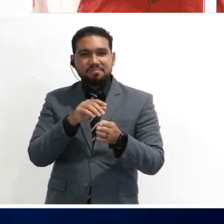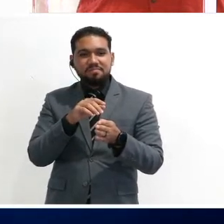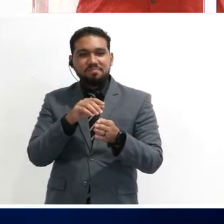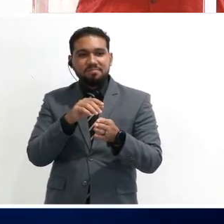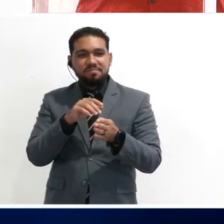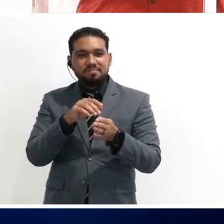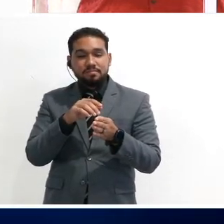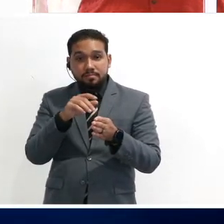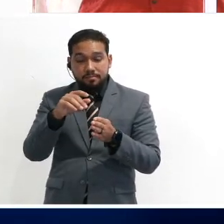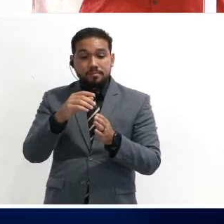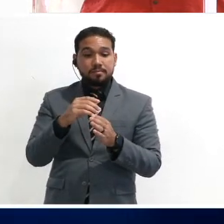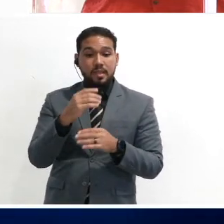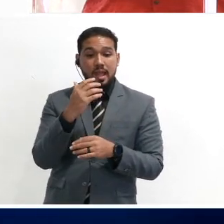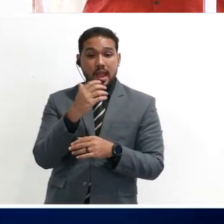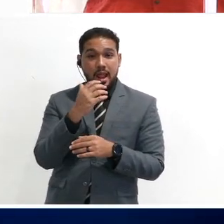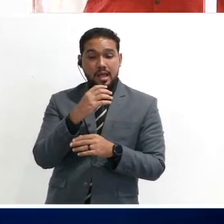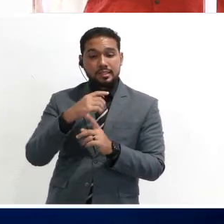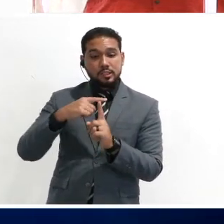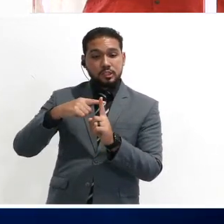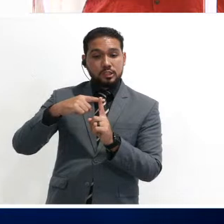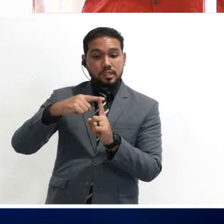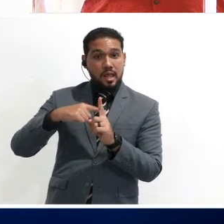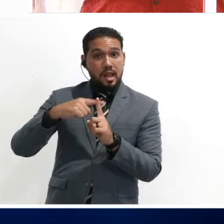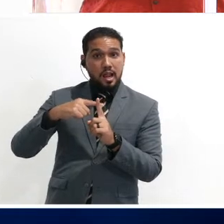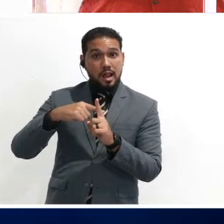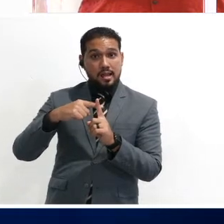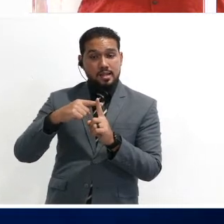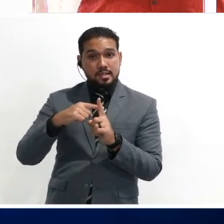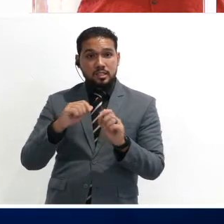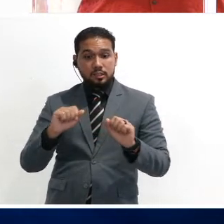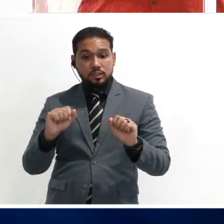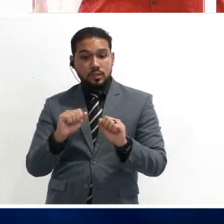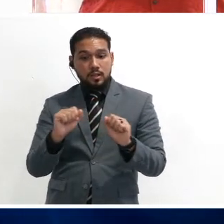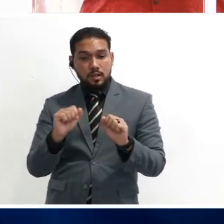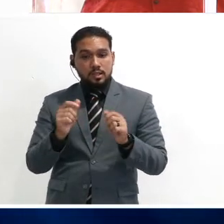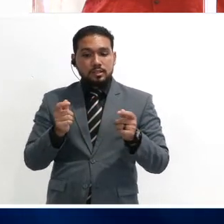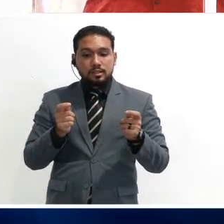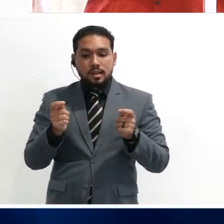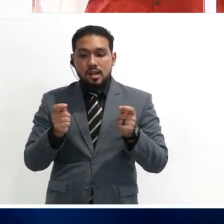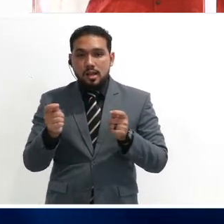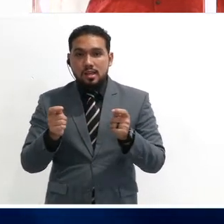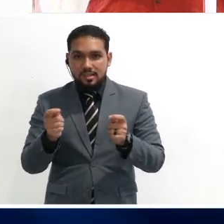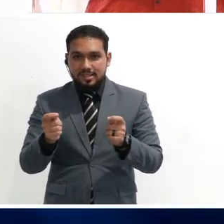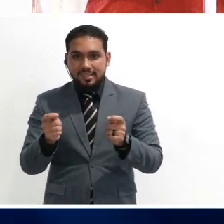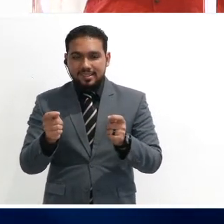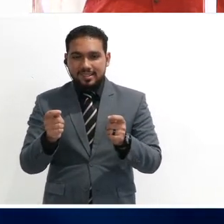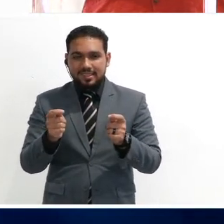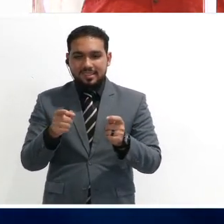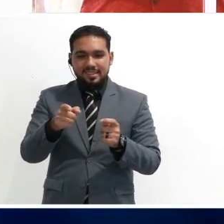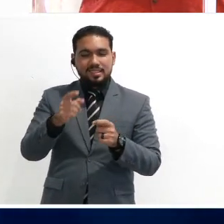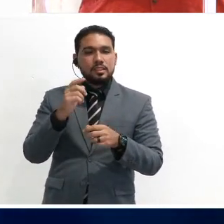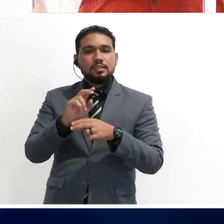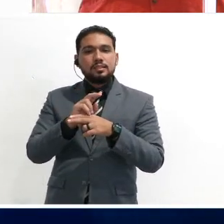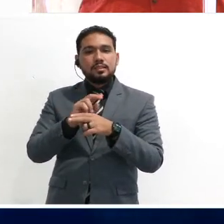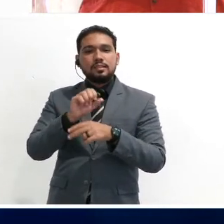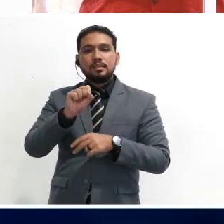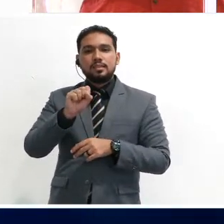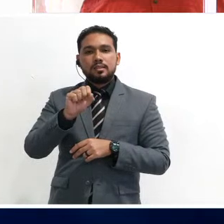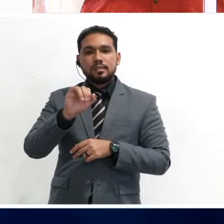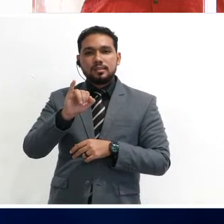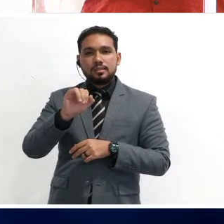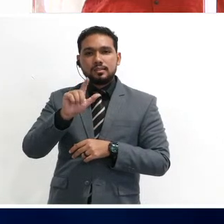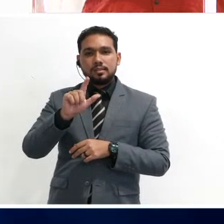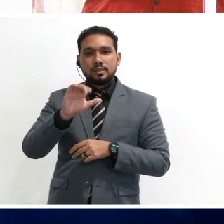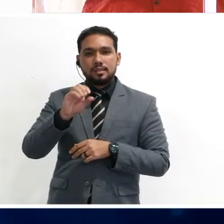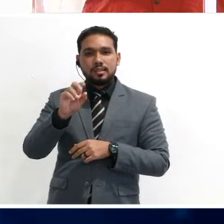silicon expands at a rate of about 3.6 parts per million per degree C, but a printed circuit board expands